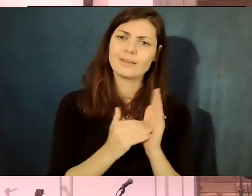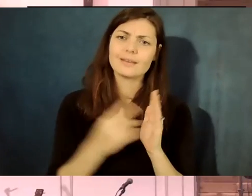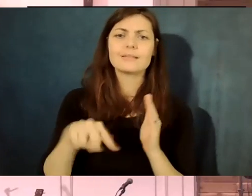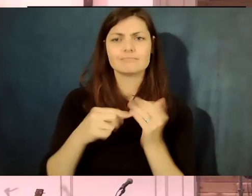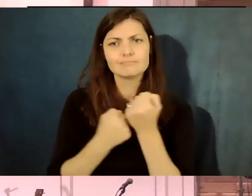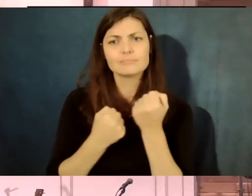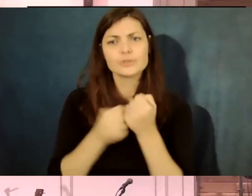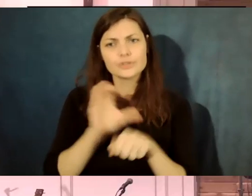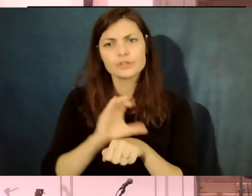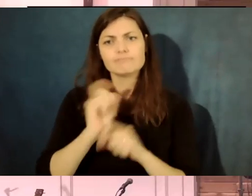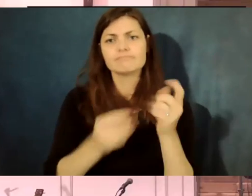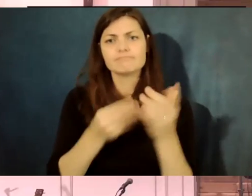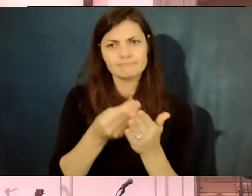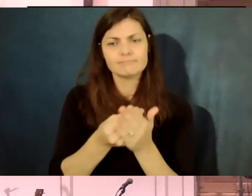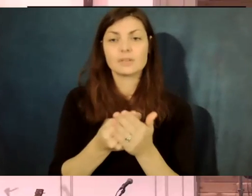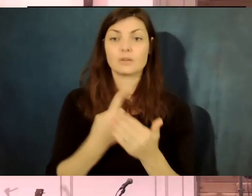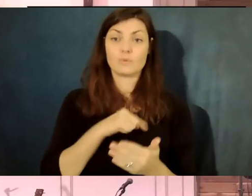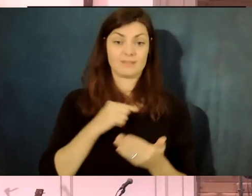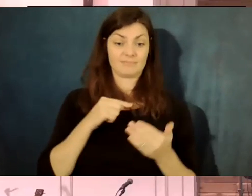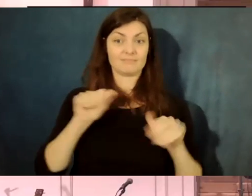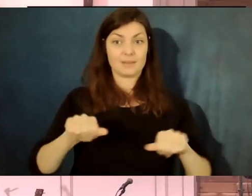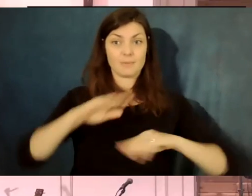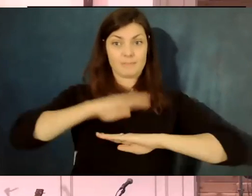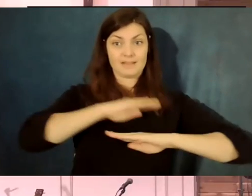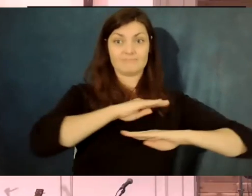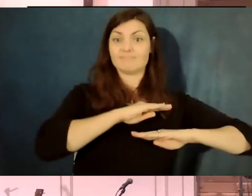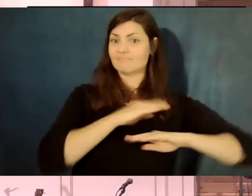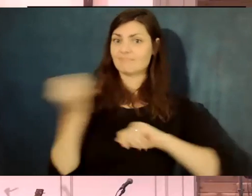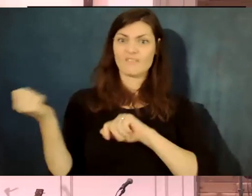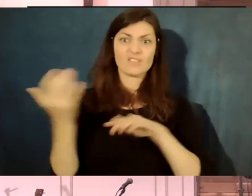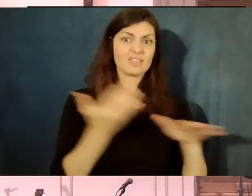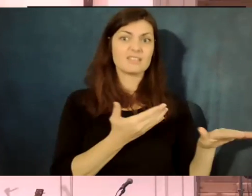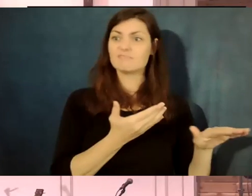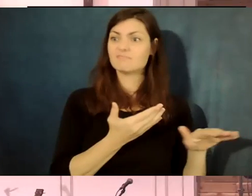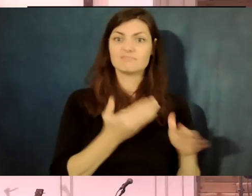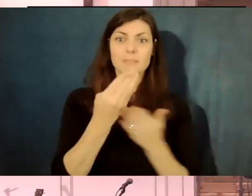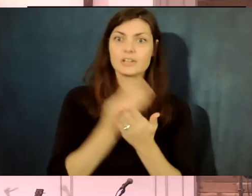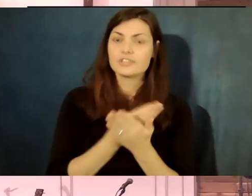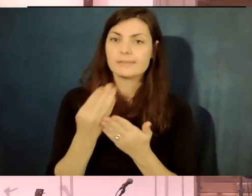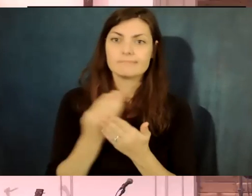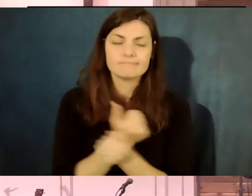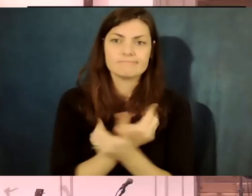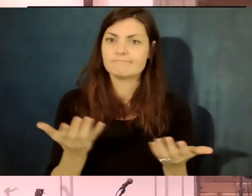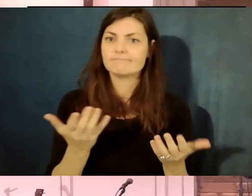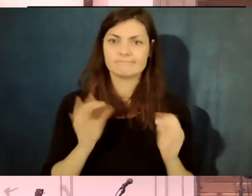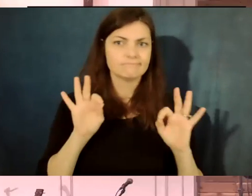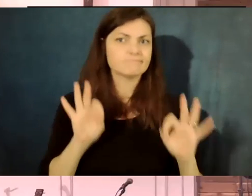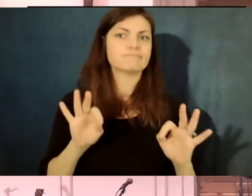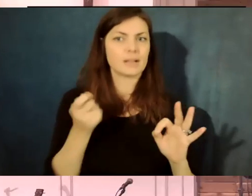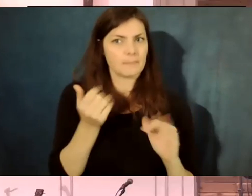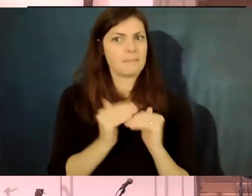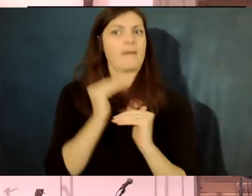able to meet all the obligations we have, to be at budget thus far through this year, and even a little bit above that. And